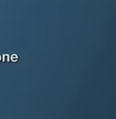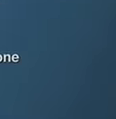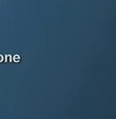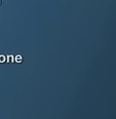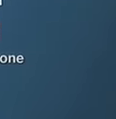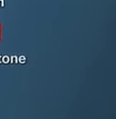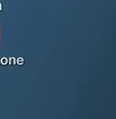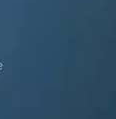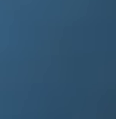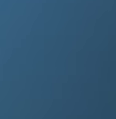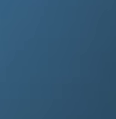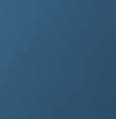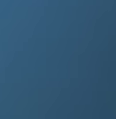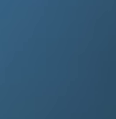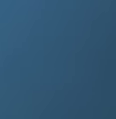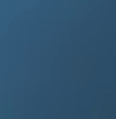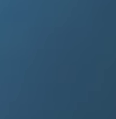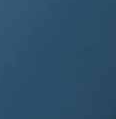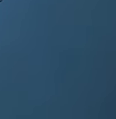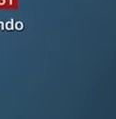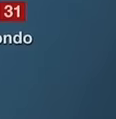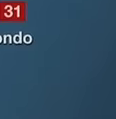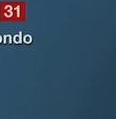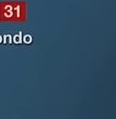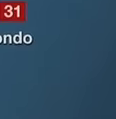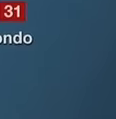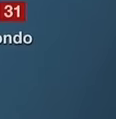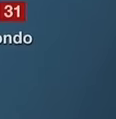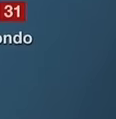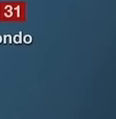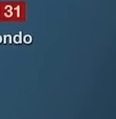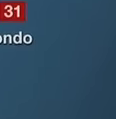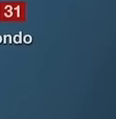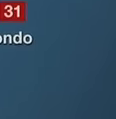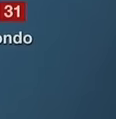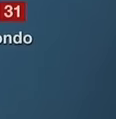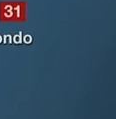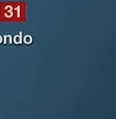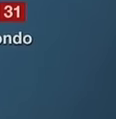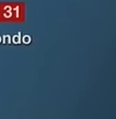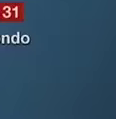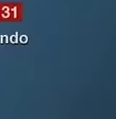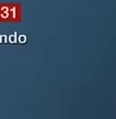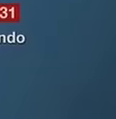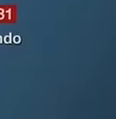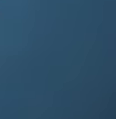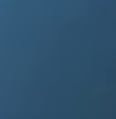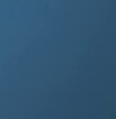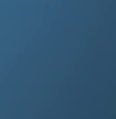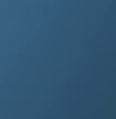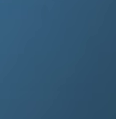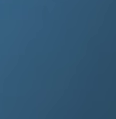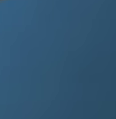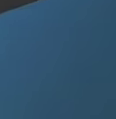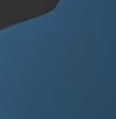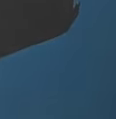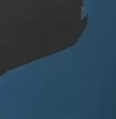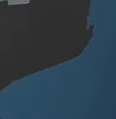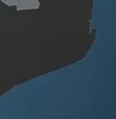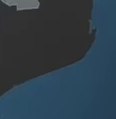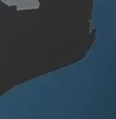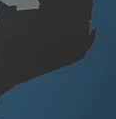Vryheid, with isolated thundershowers expected over the KZN interior. Partly cloudy at around 30 over the western part of Mpumalanga, assisting